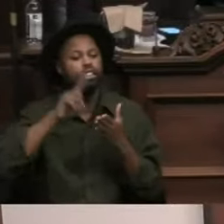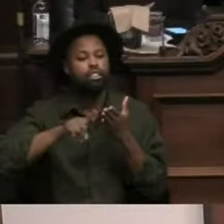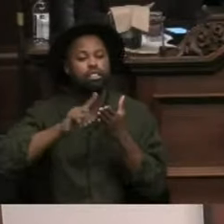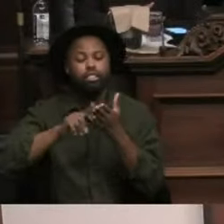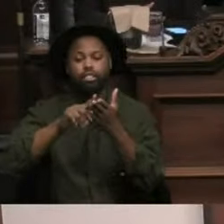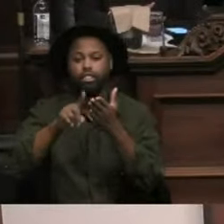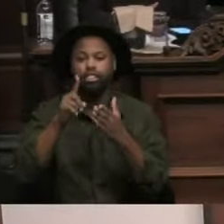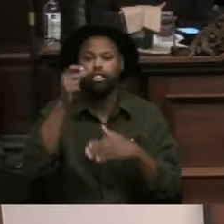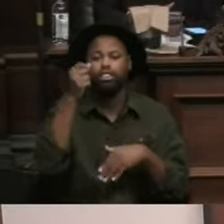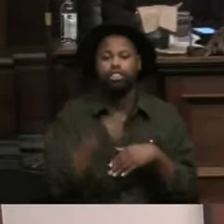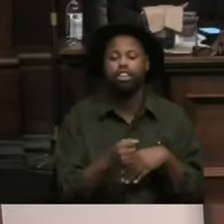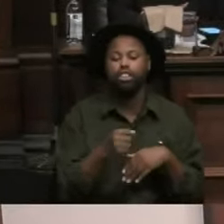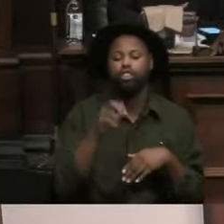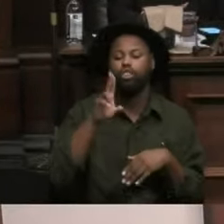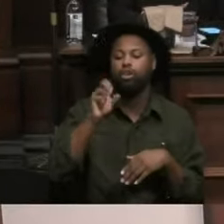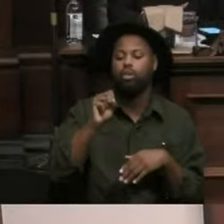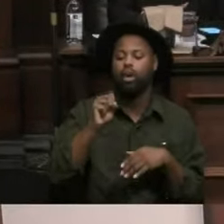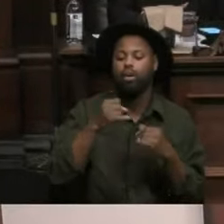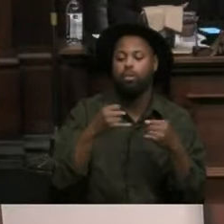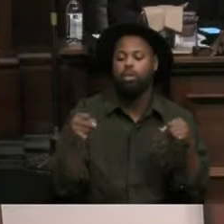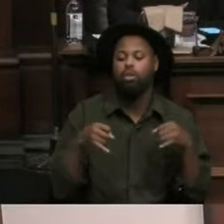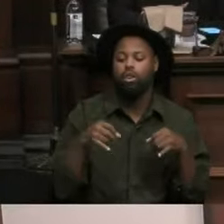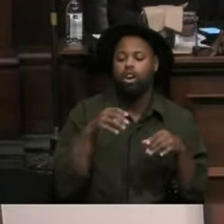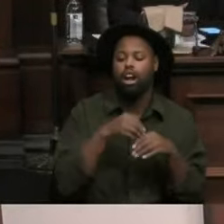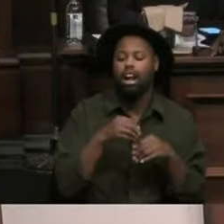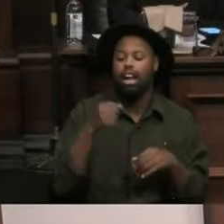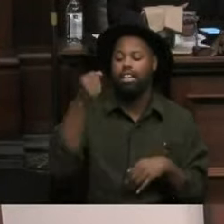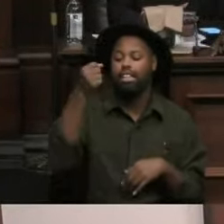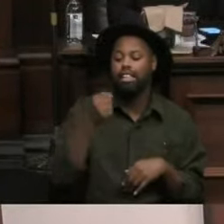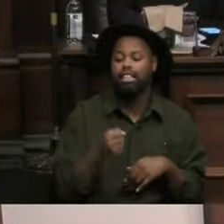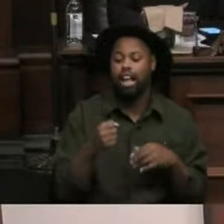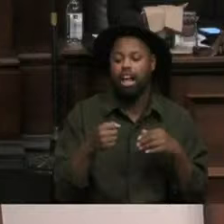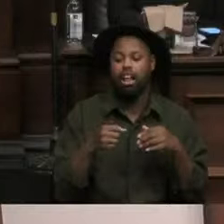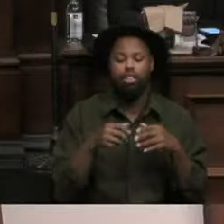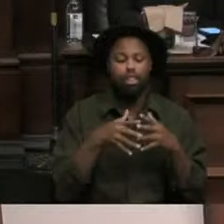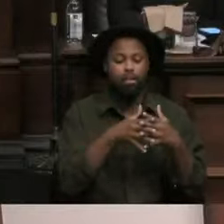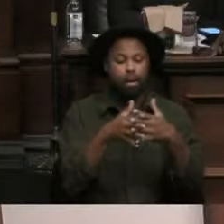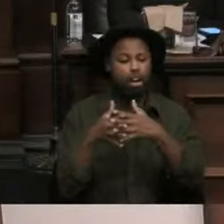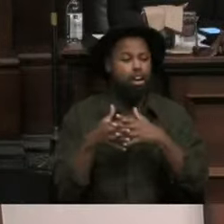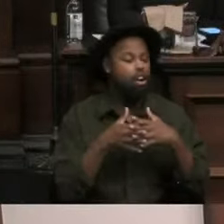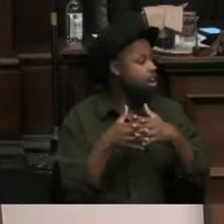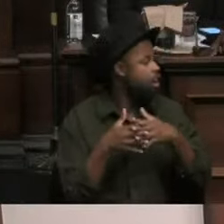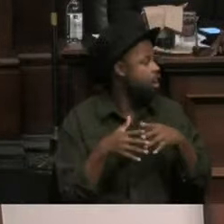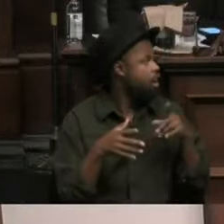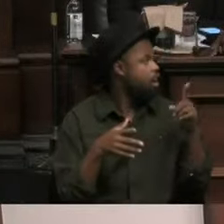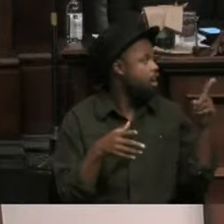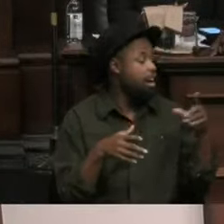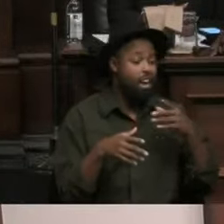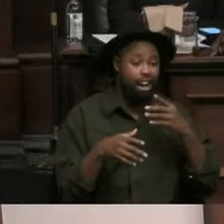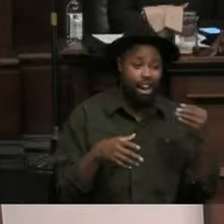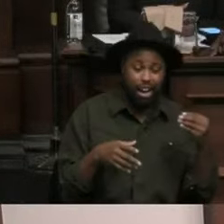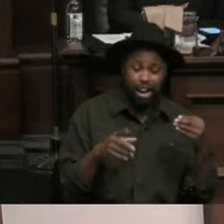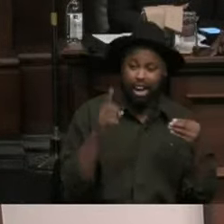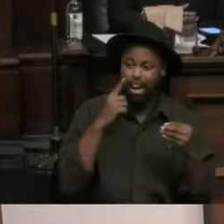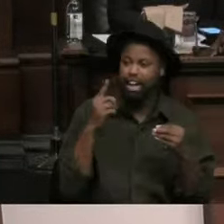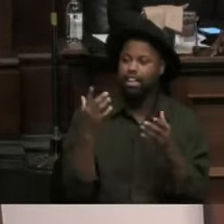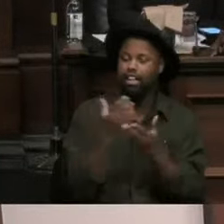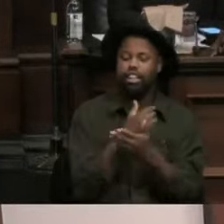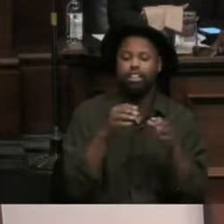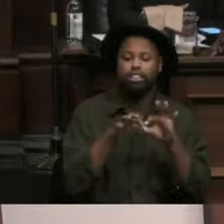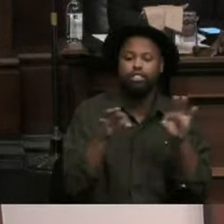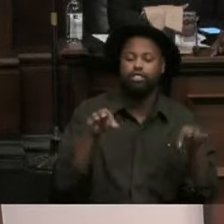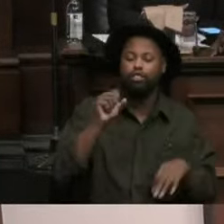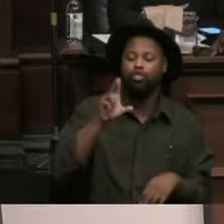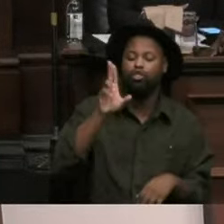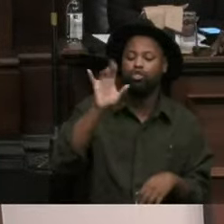the southern U.S. border in South America, and whereas following his service, Councilmember Pio earned a degree in marketing from